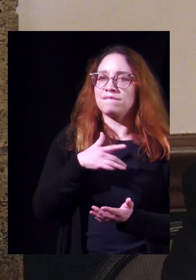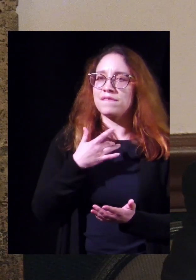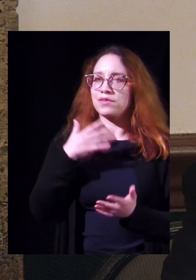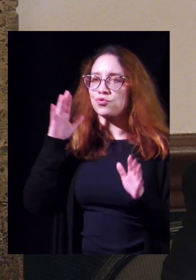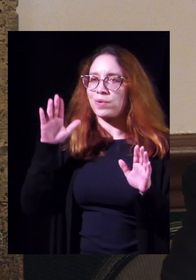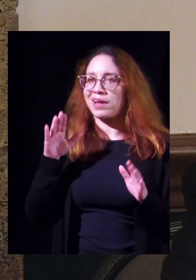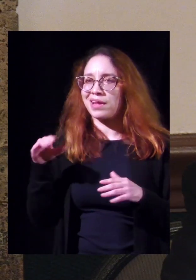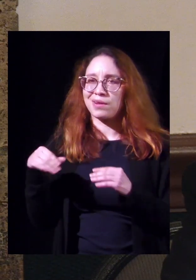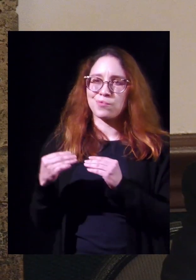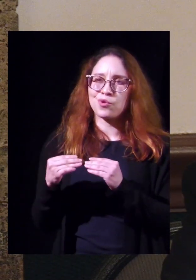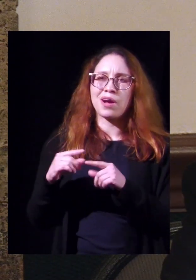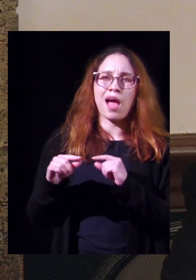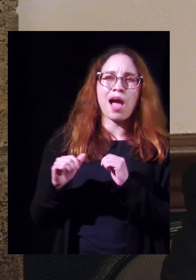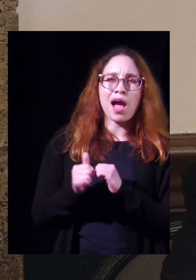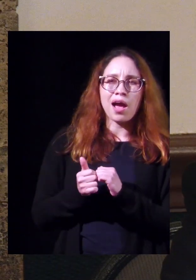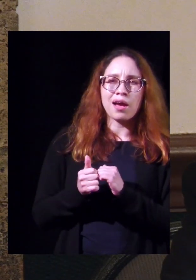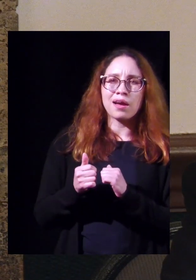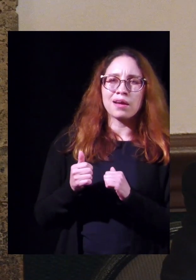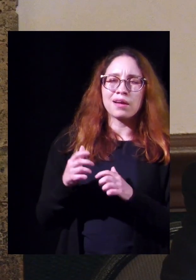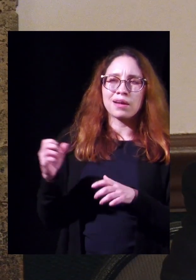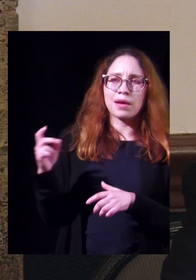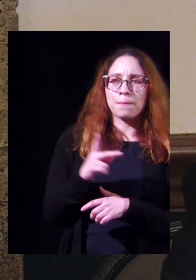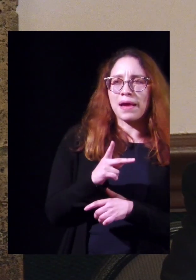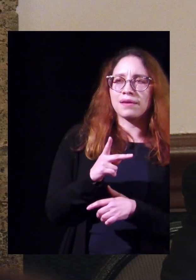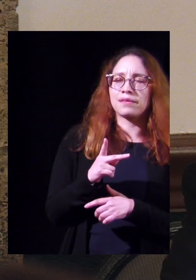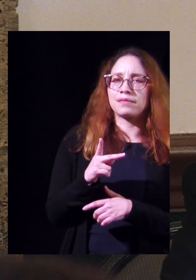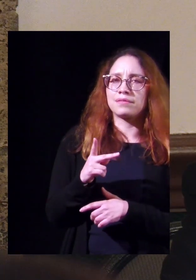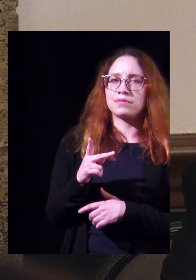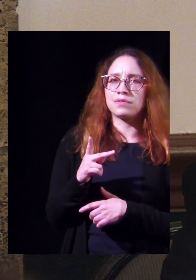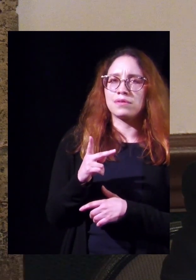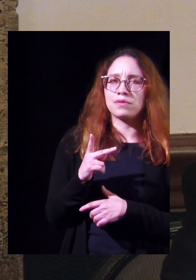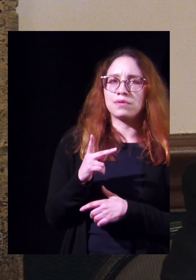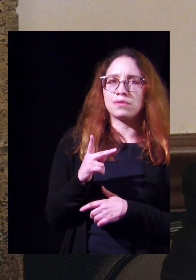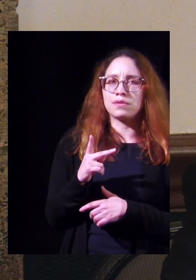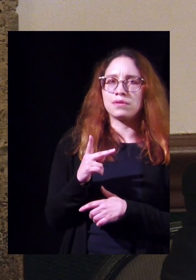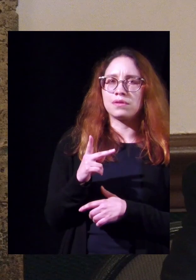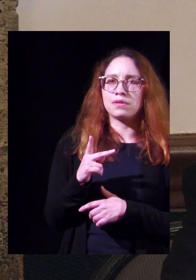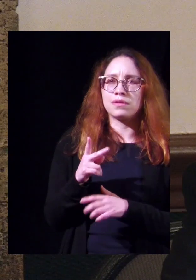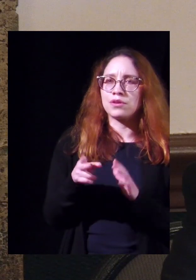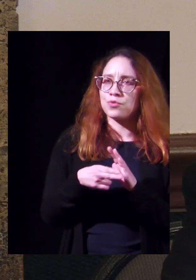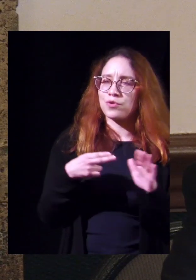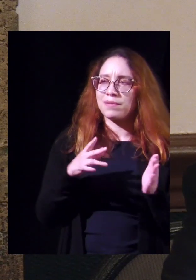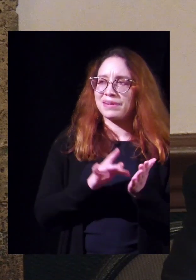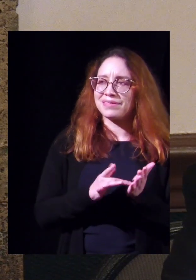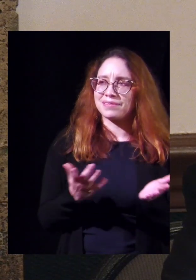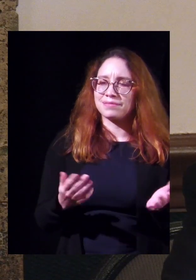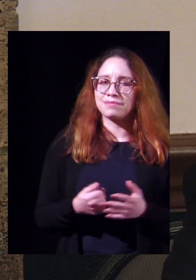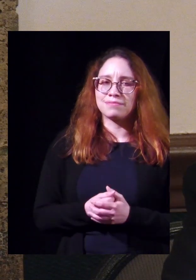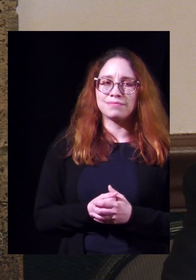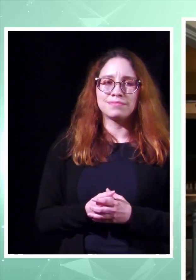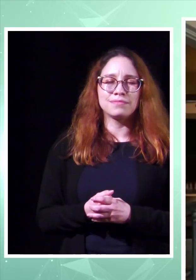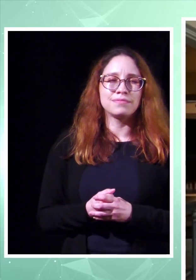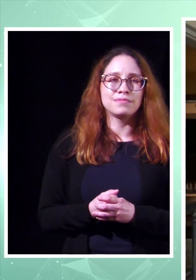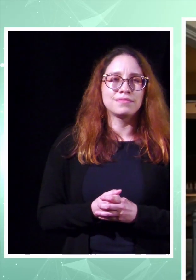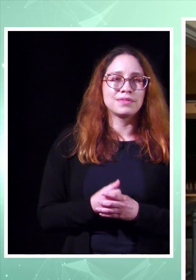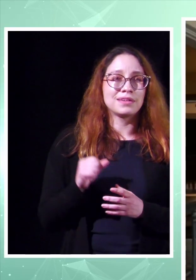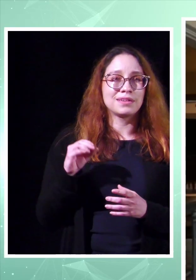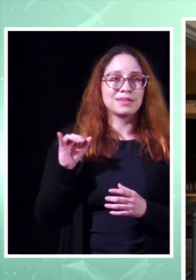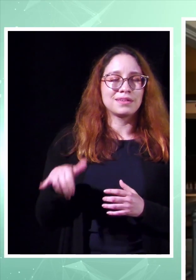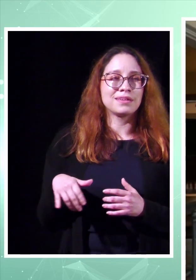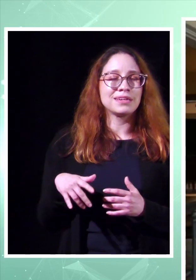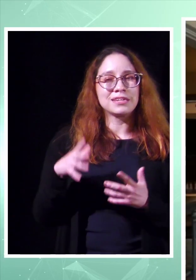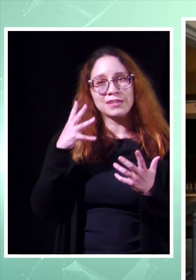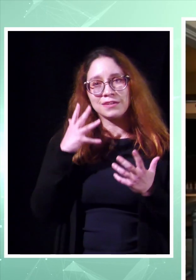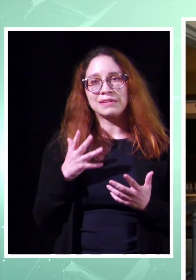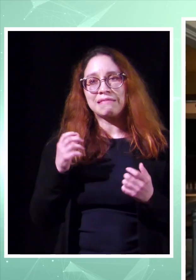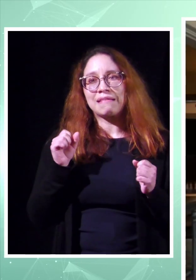great anymore. How do I get back onto the brand medication? So this